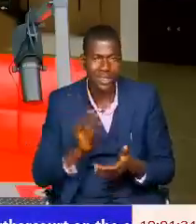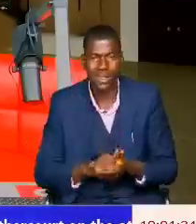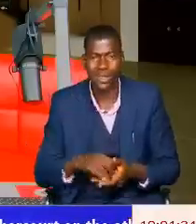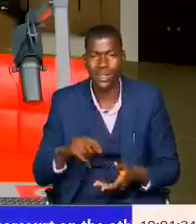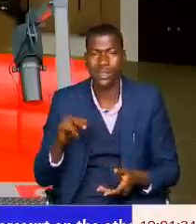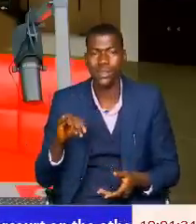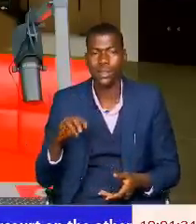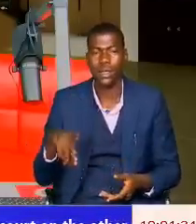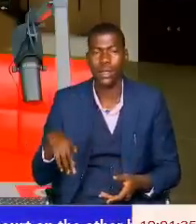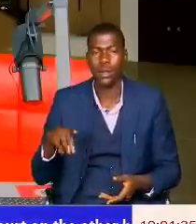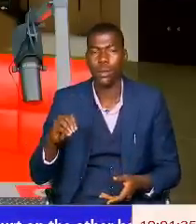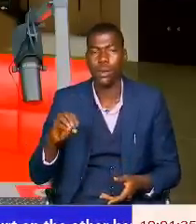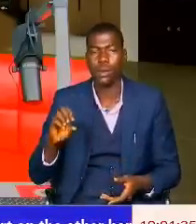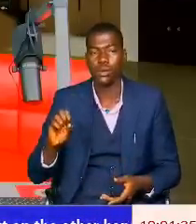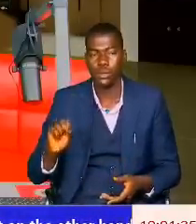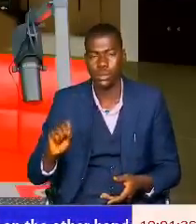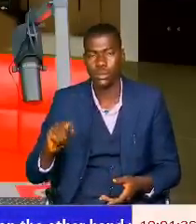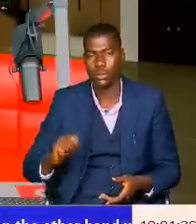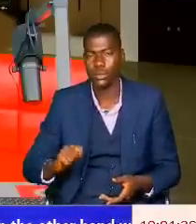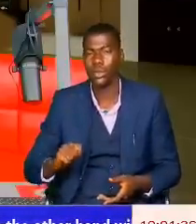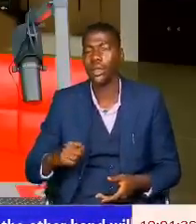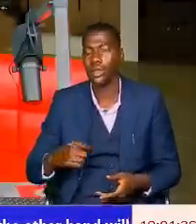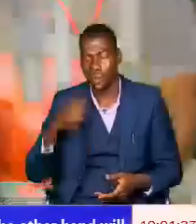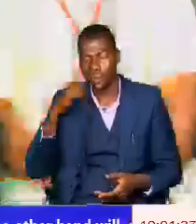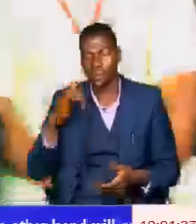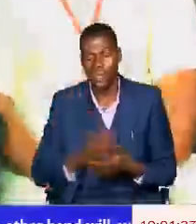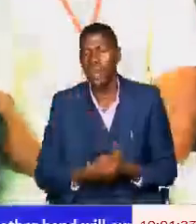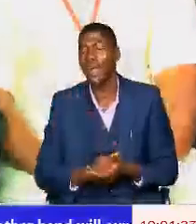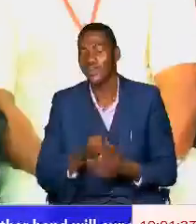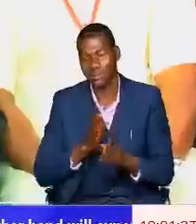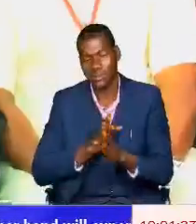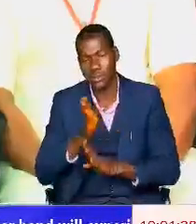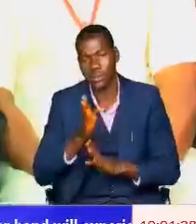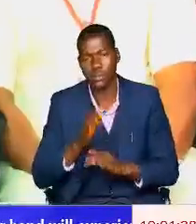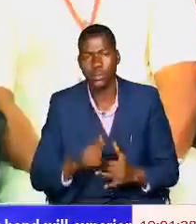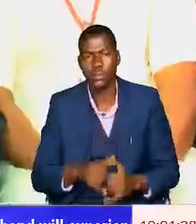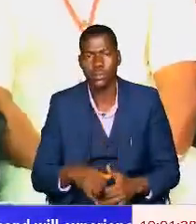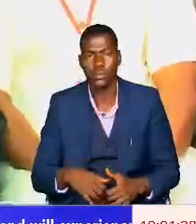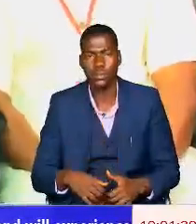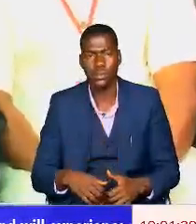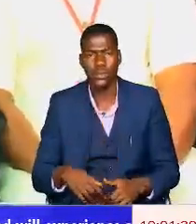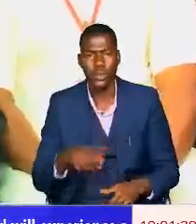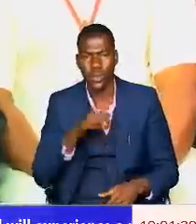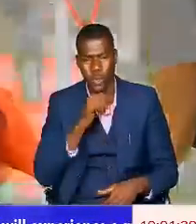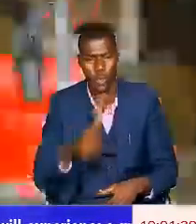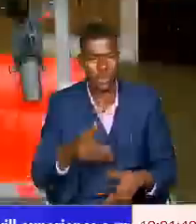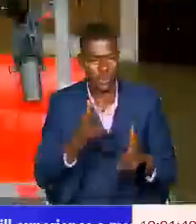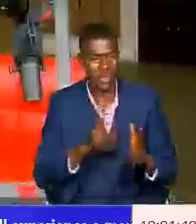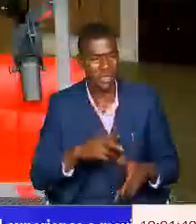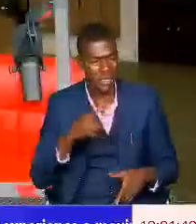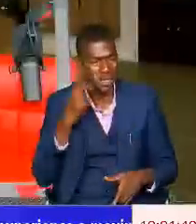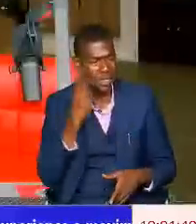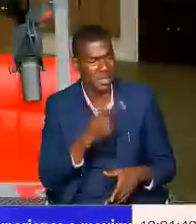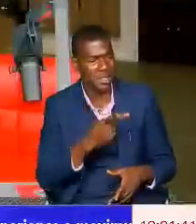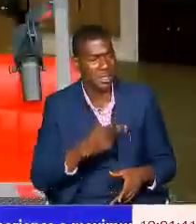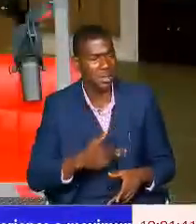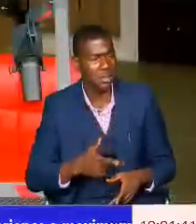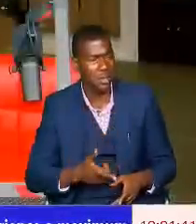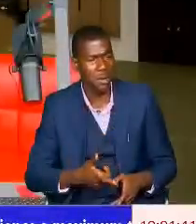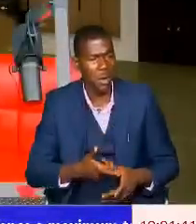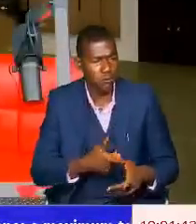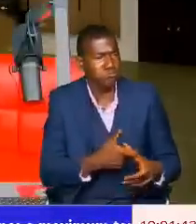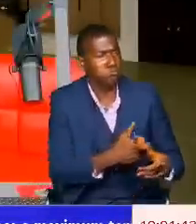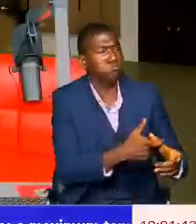clean money, not dirty yeah. money. When I no kill anybody, yeah. not be this one where you go see them, they pursue person where